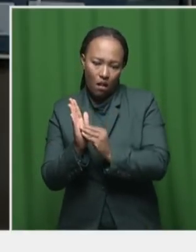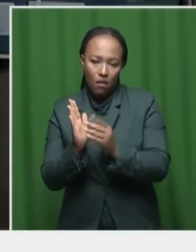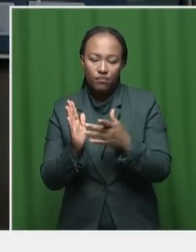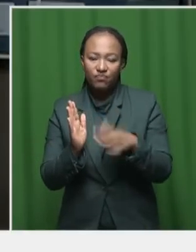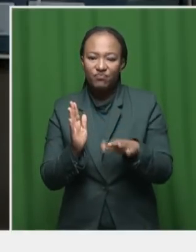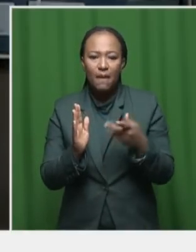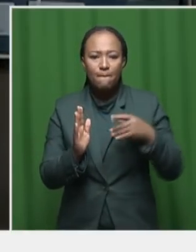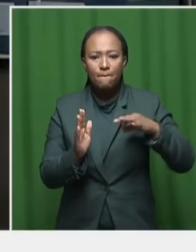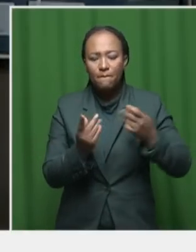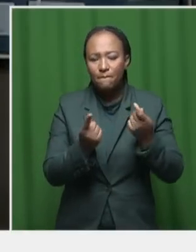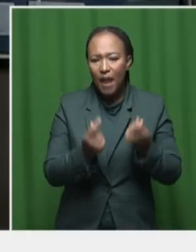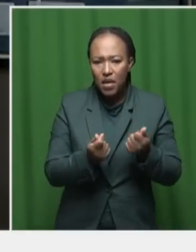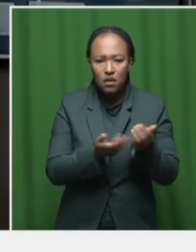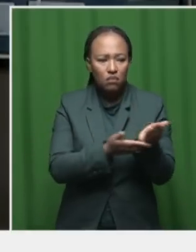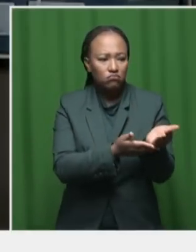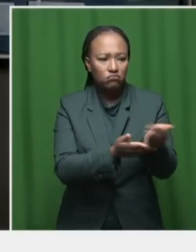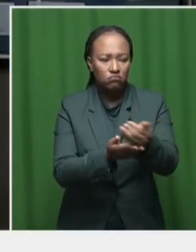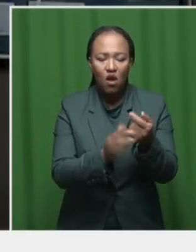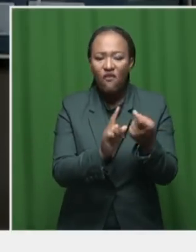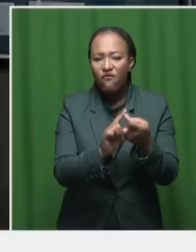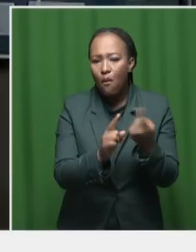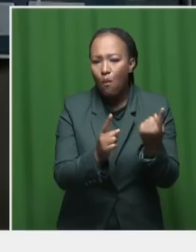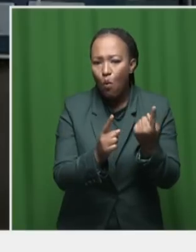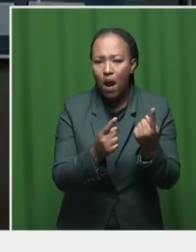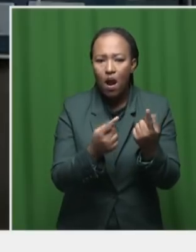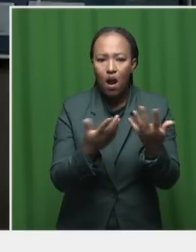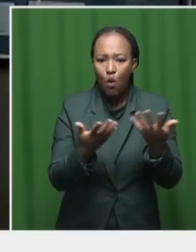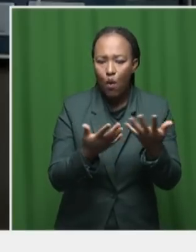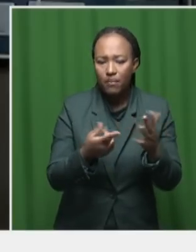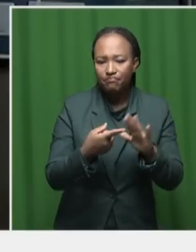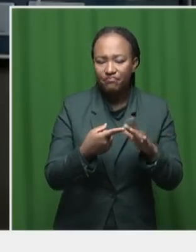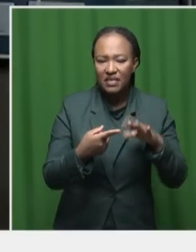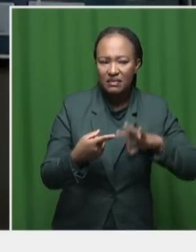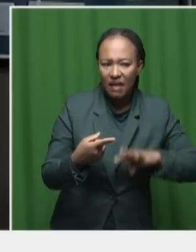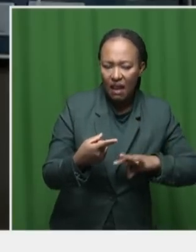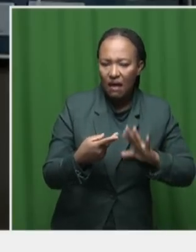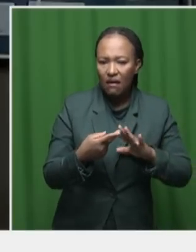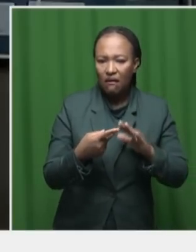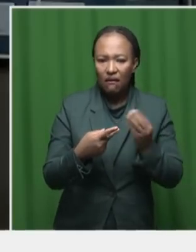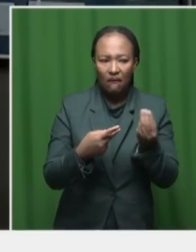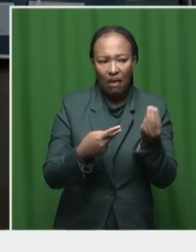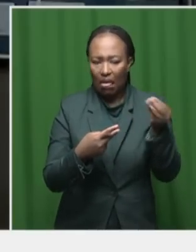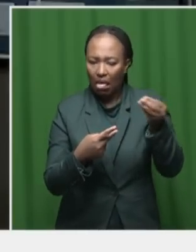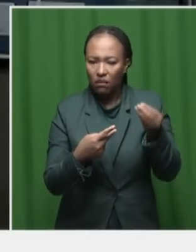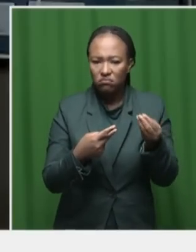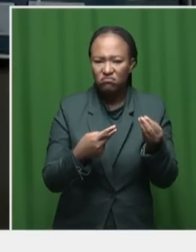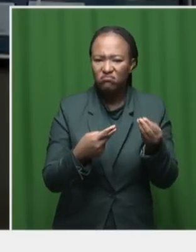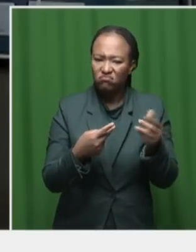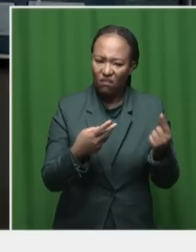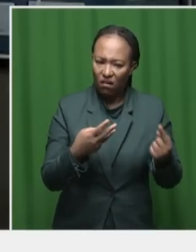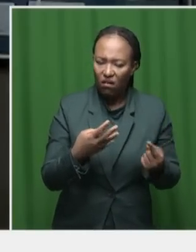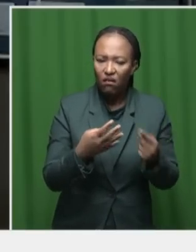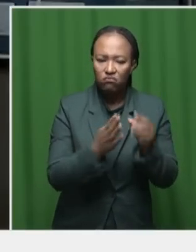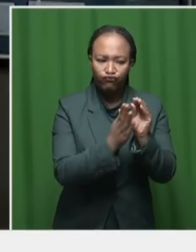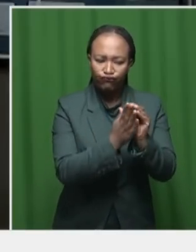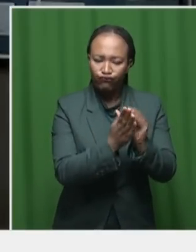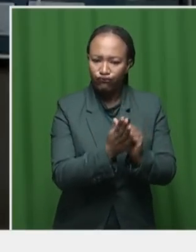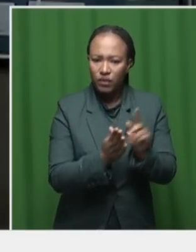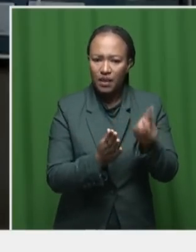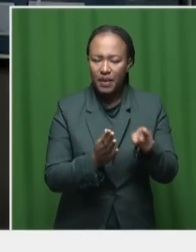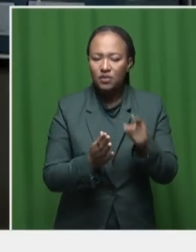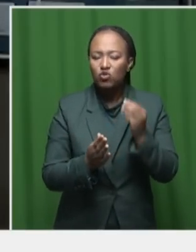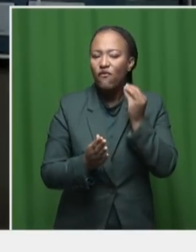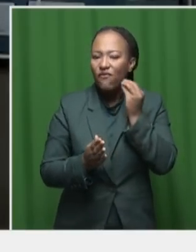which mostly is in most cases just a wage income. Maybe you get some interest or whatever the case may be. But just find out what is going